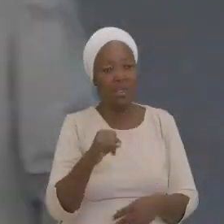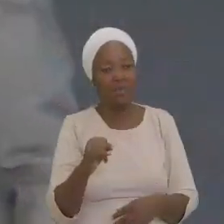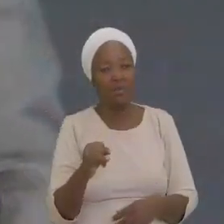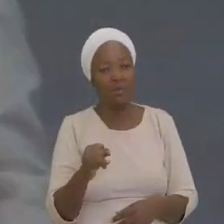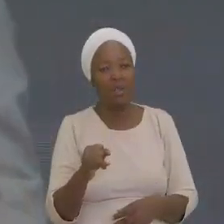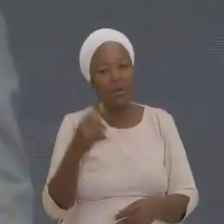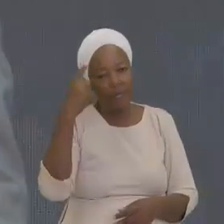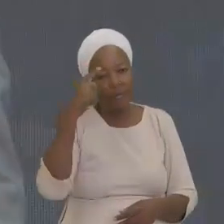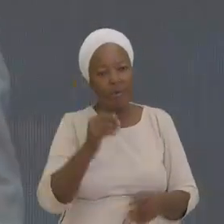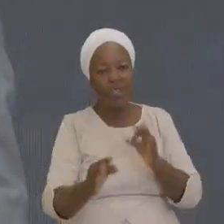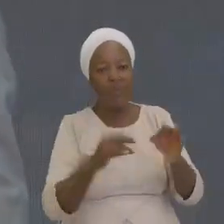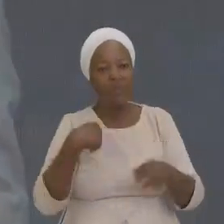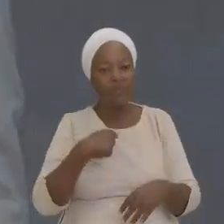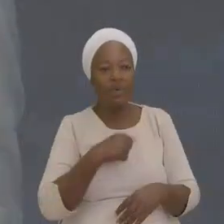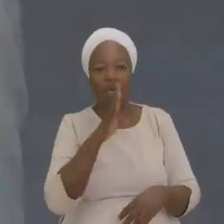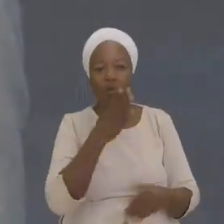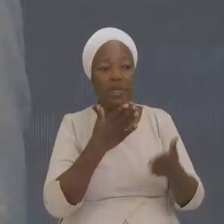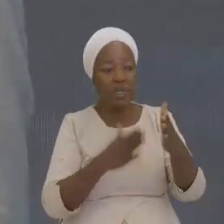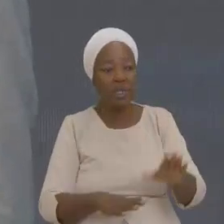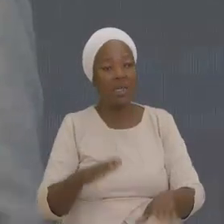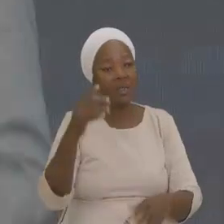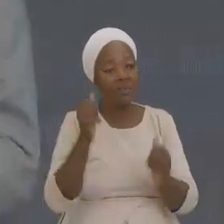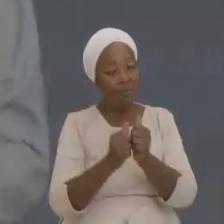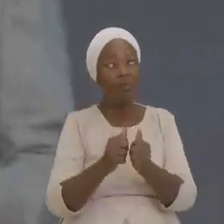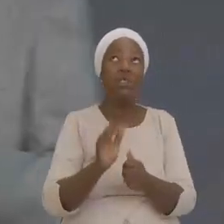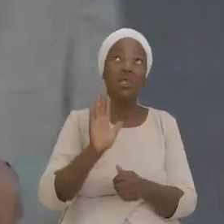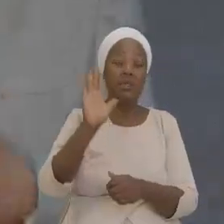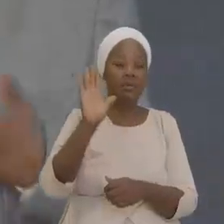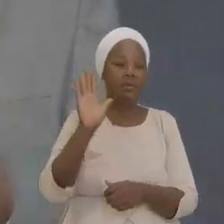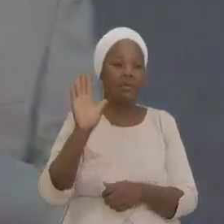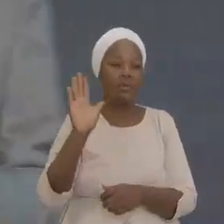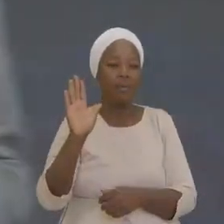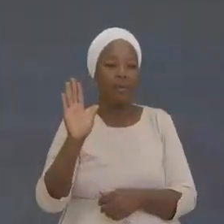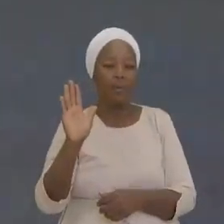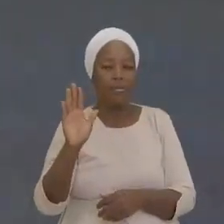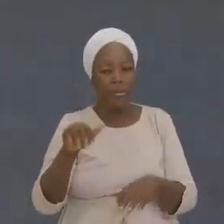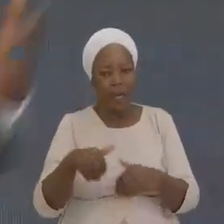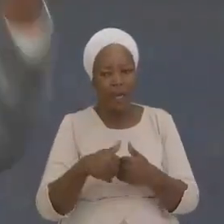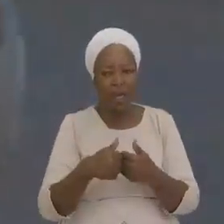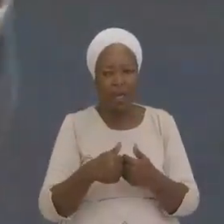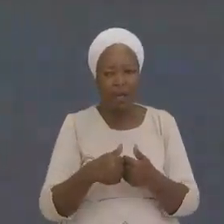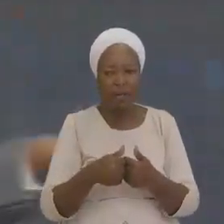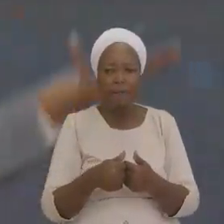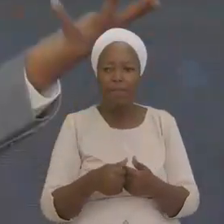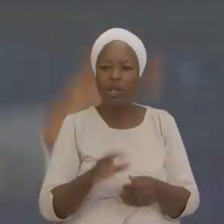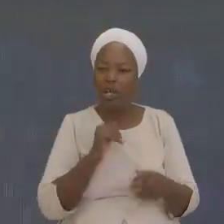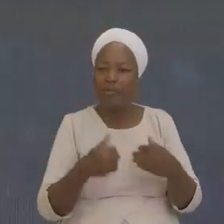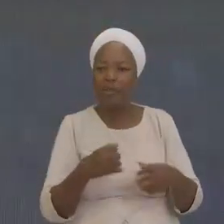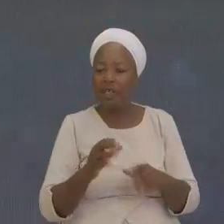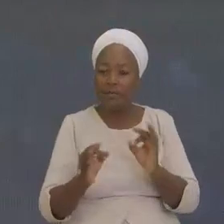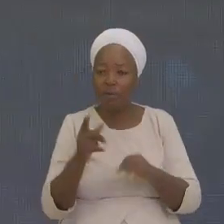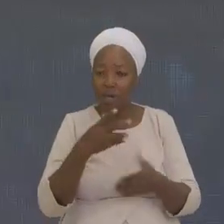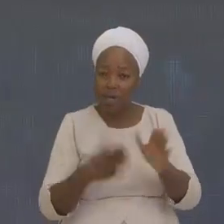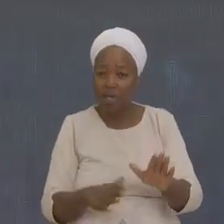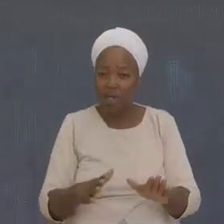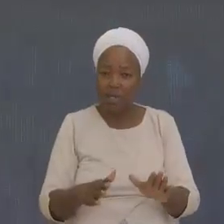for if we be dead with him, all those negative traits, if they are dead